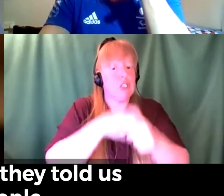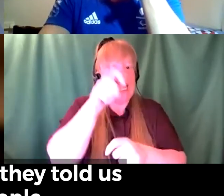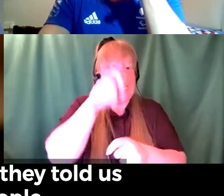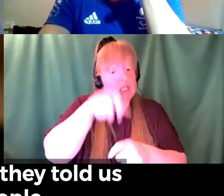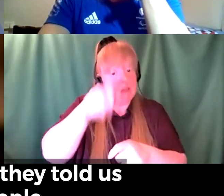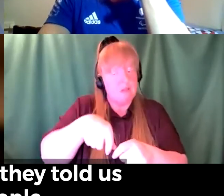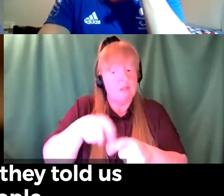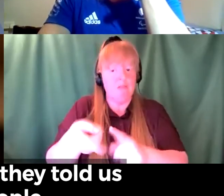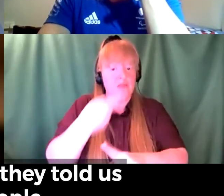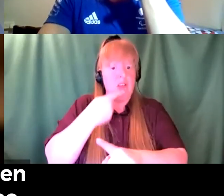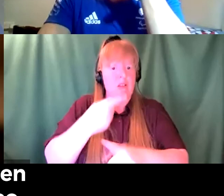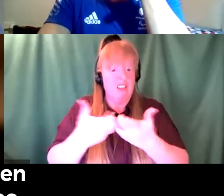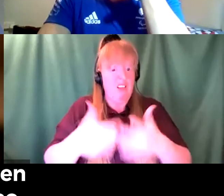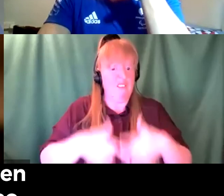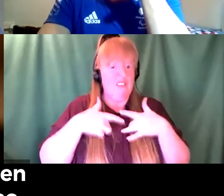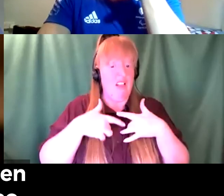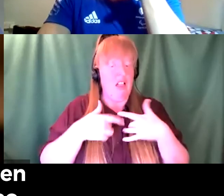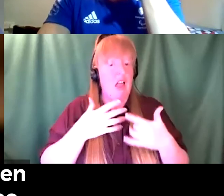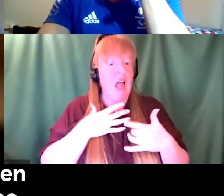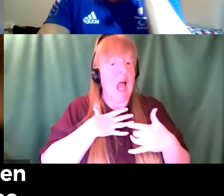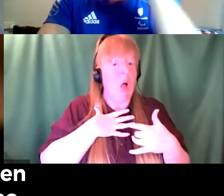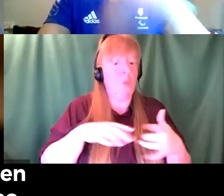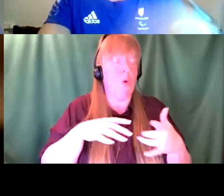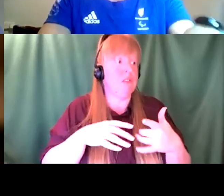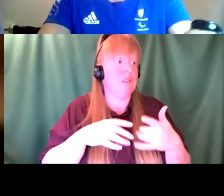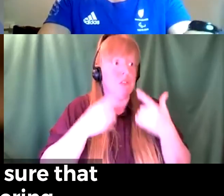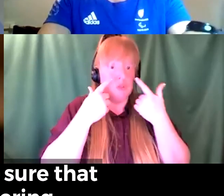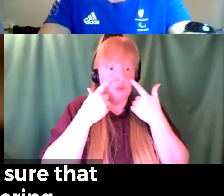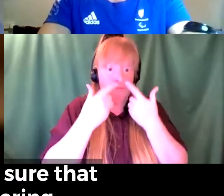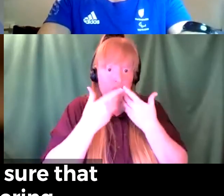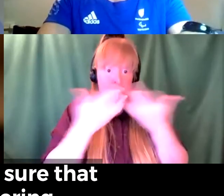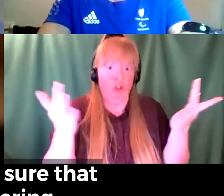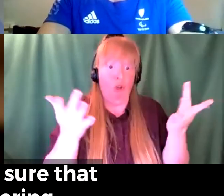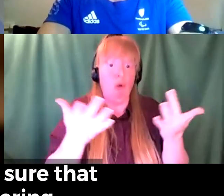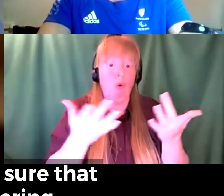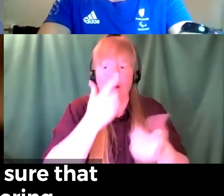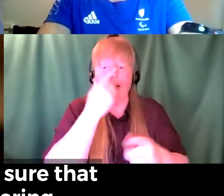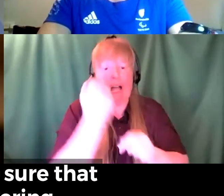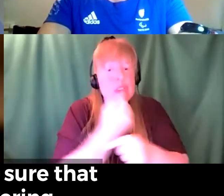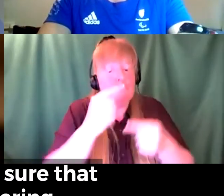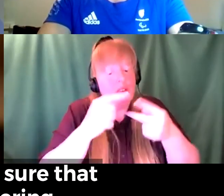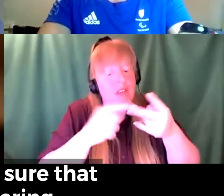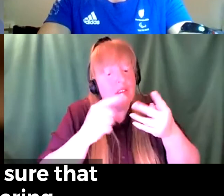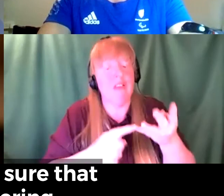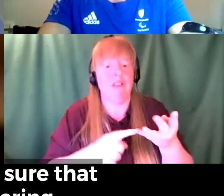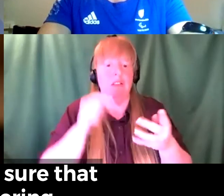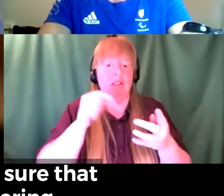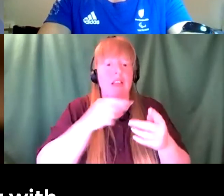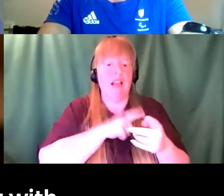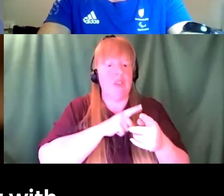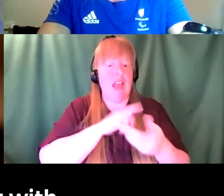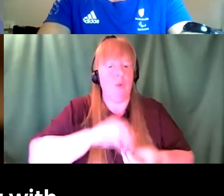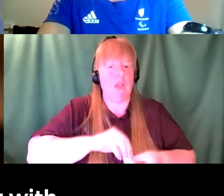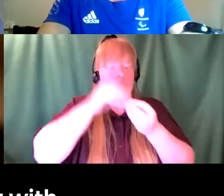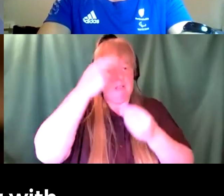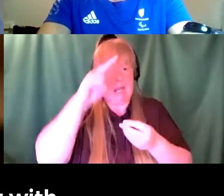they wanted to show people what they could do when they watched that video. And it's so important to make sure that we're designing and delivering